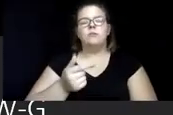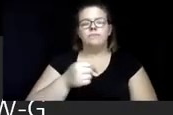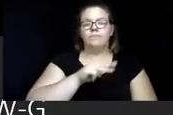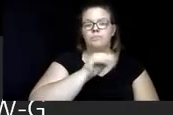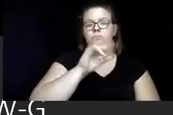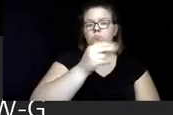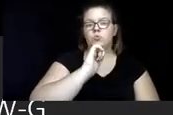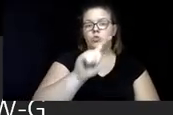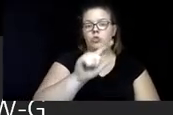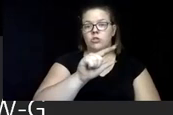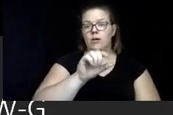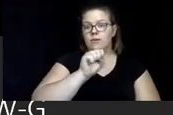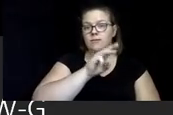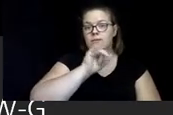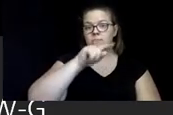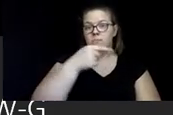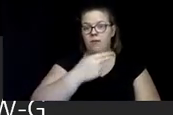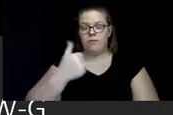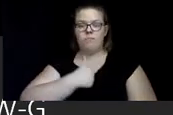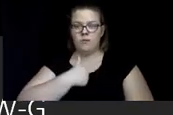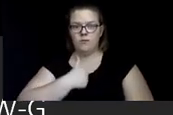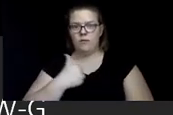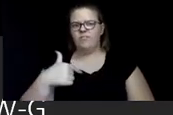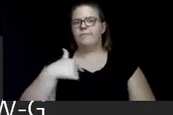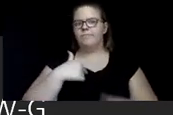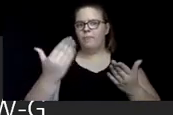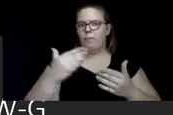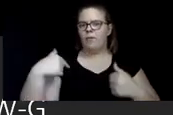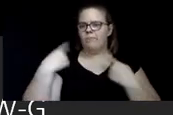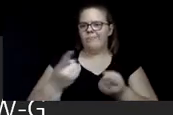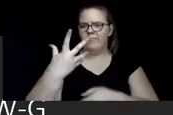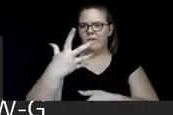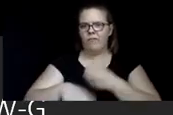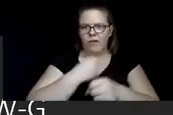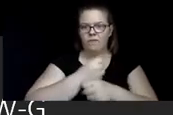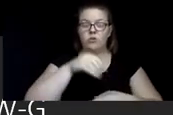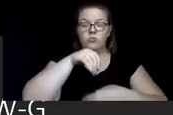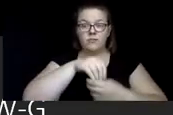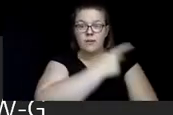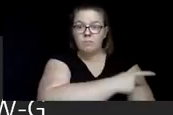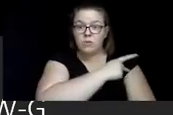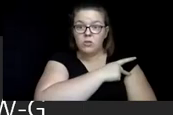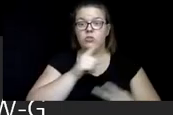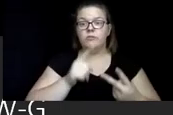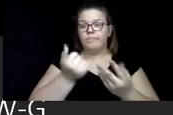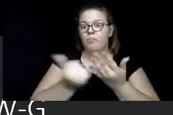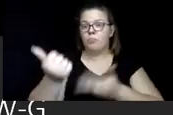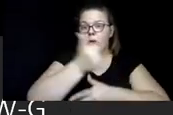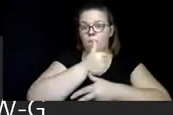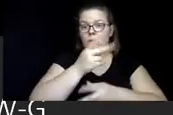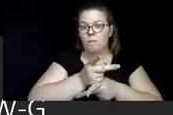I've been here at the VA for about 5 years, both inpatient, primary care, and currently the nursing home.